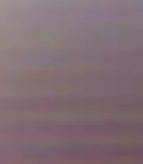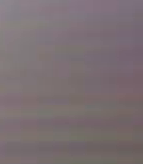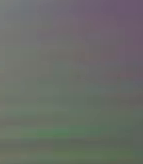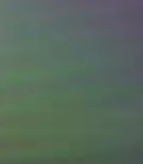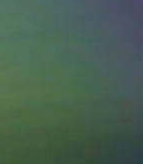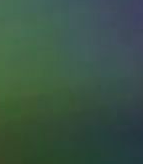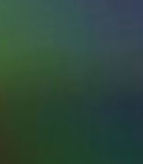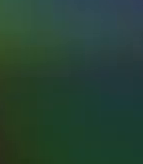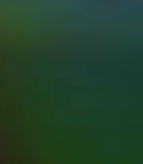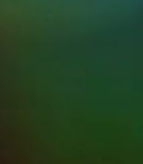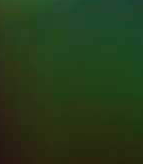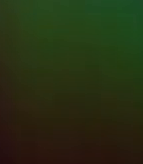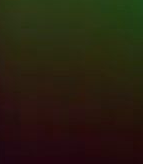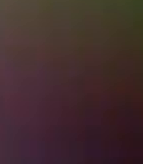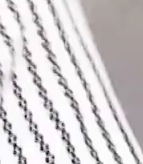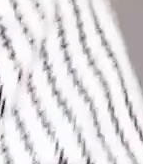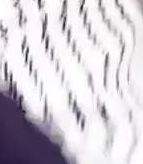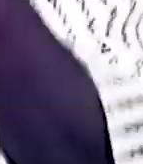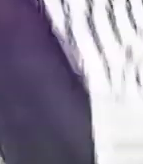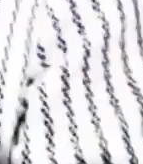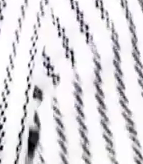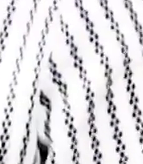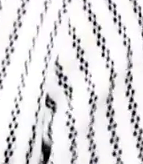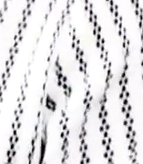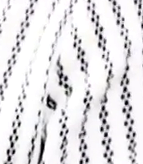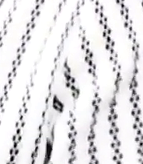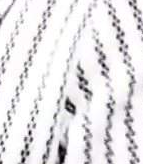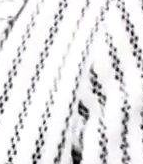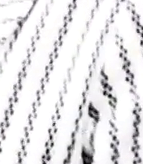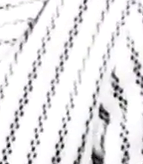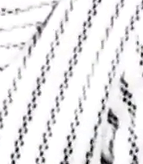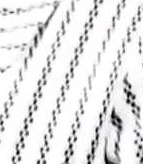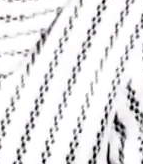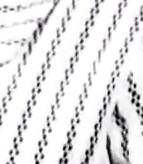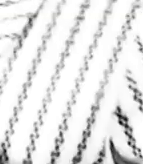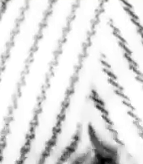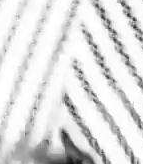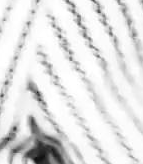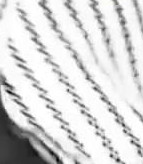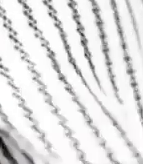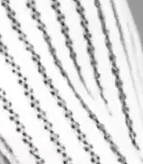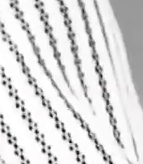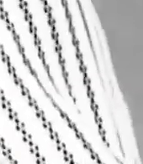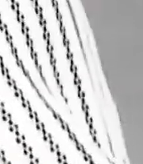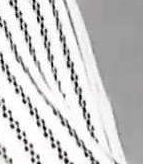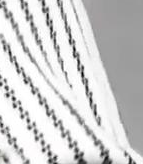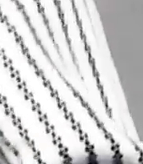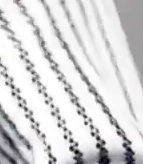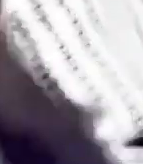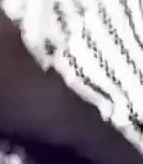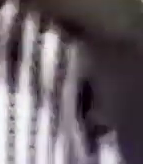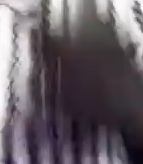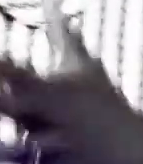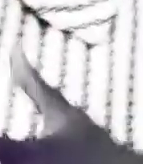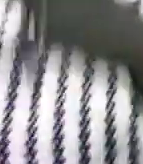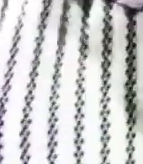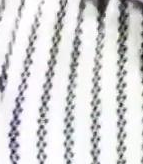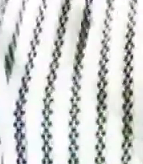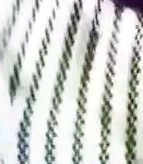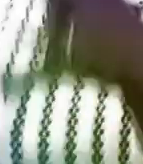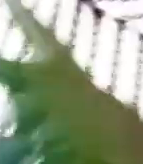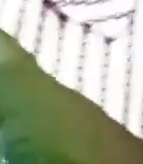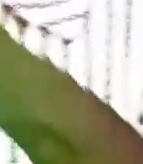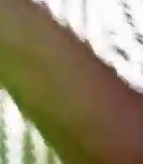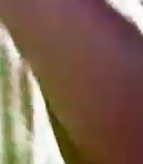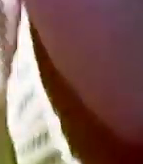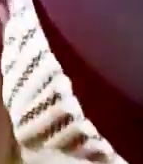Many of us in the body of Christ have done a disservice to these precious gifts God has given us, our mind and our body. We've forsaken